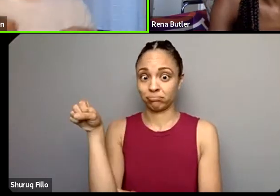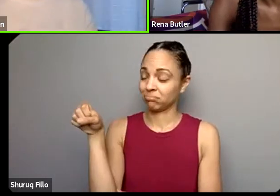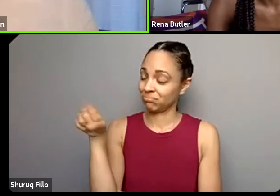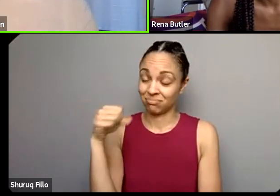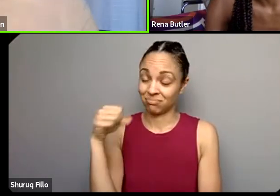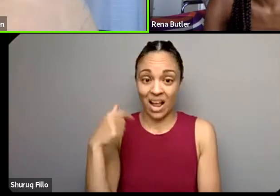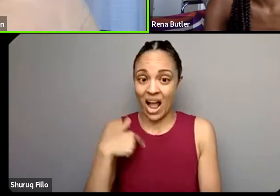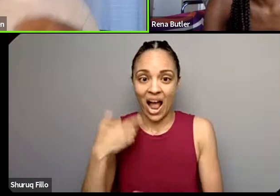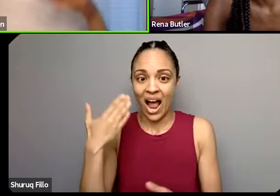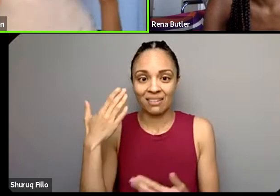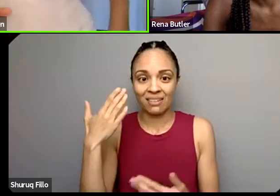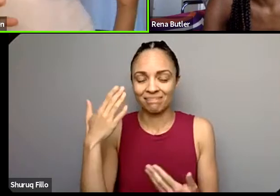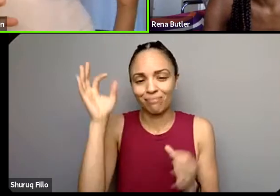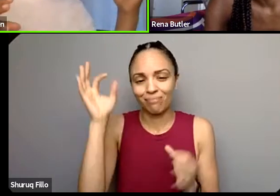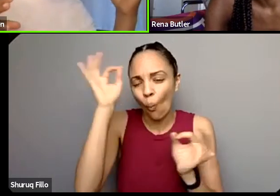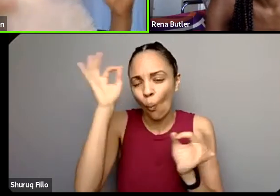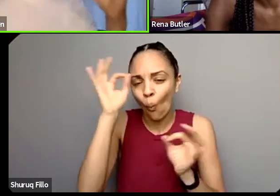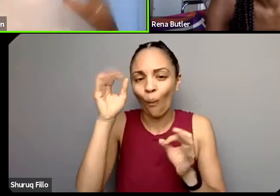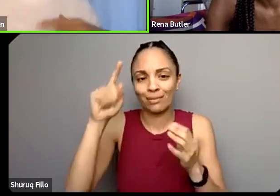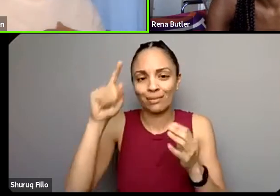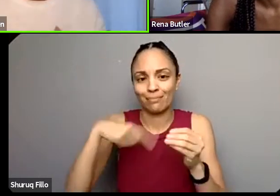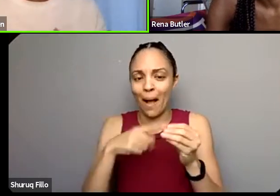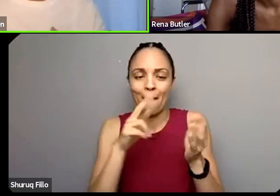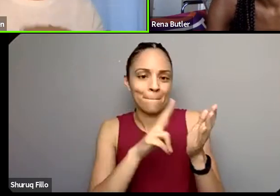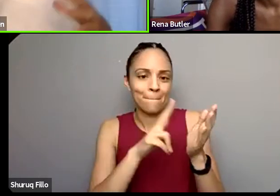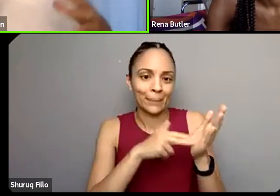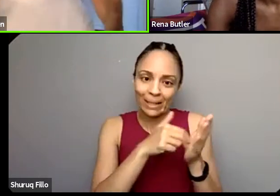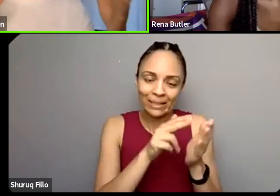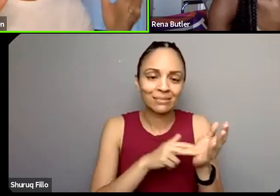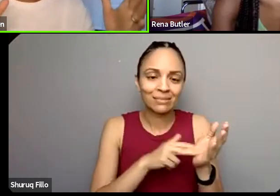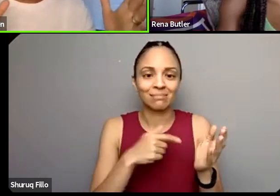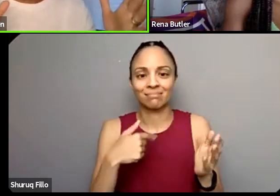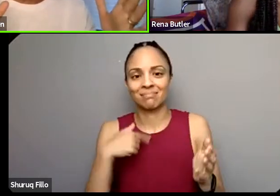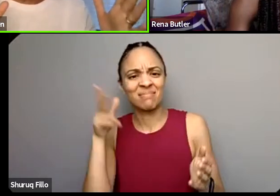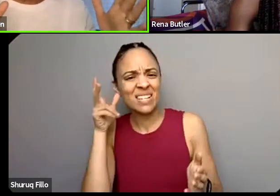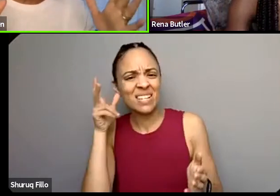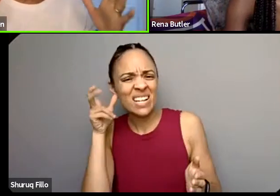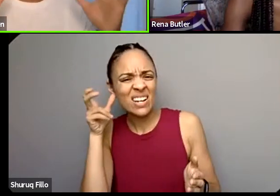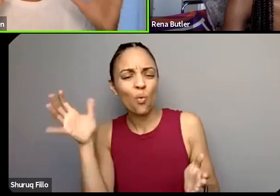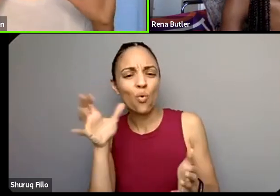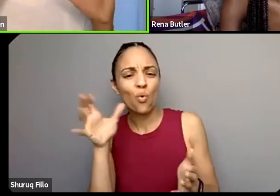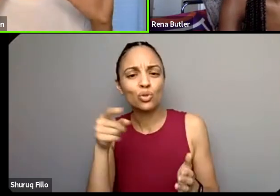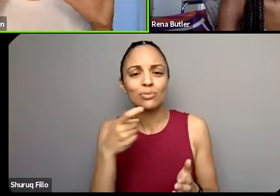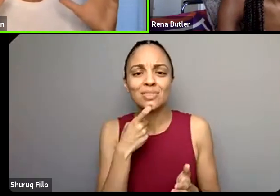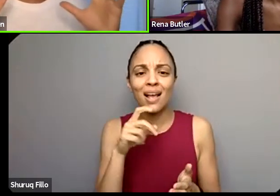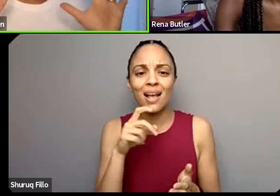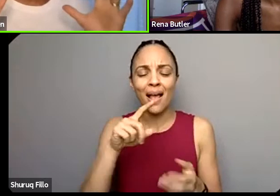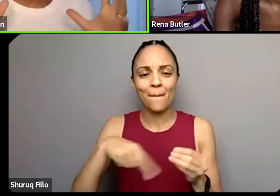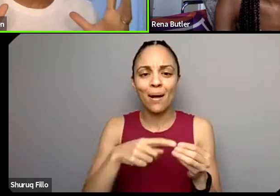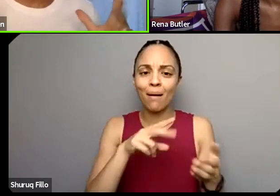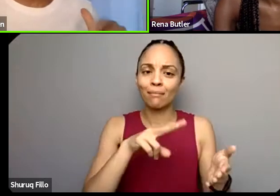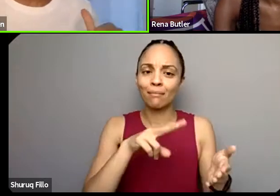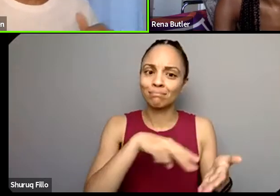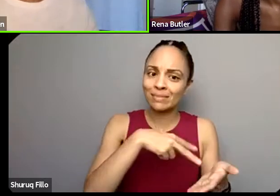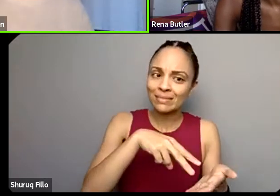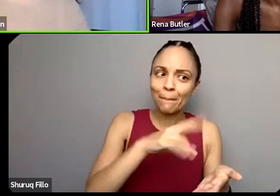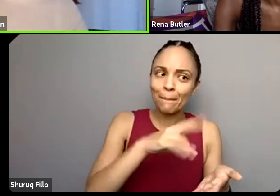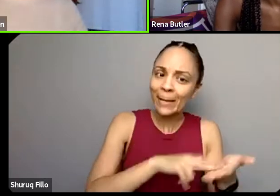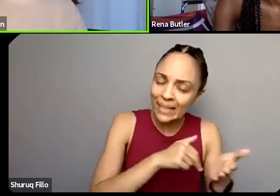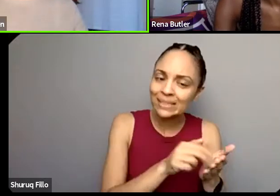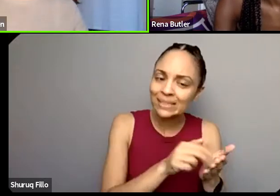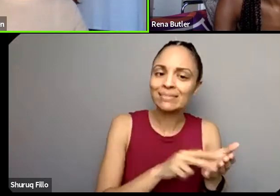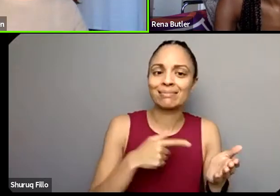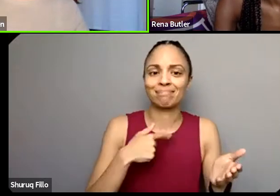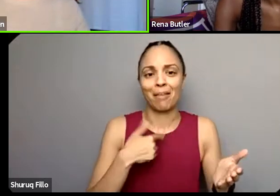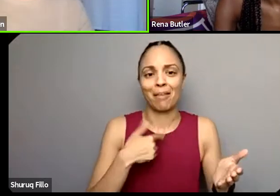hearing you say these things and connecting them to your painting and then connecting them to choreography. And I cannot wait to see when you